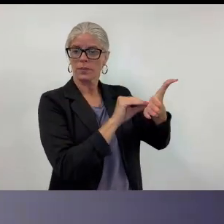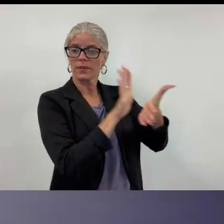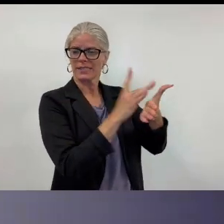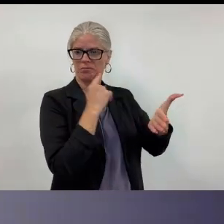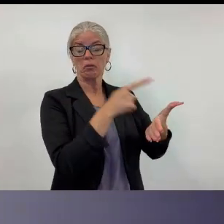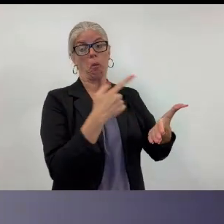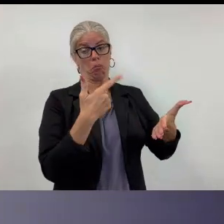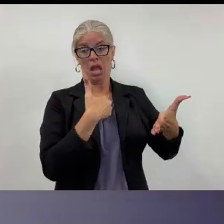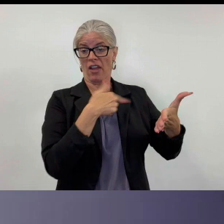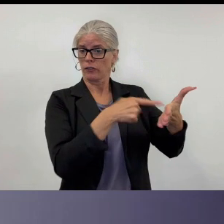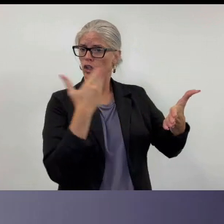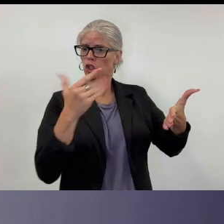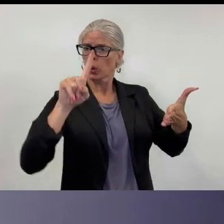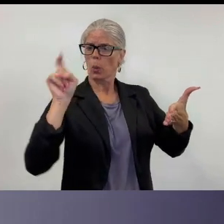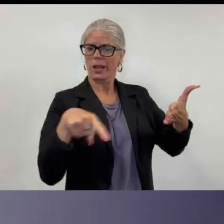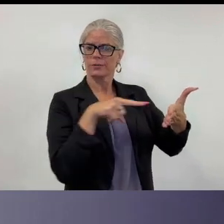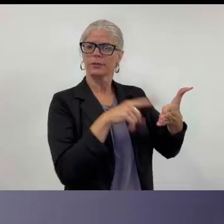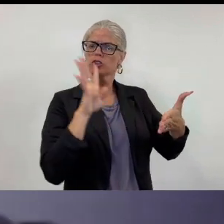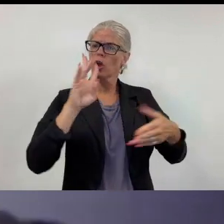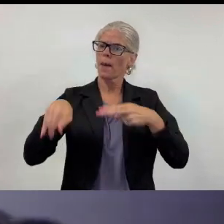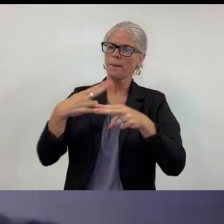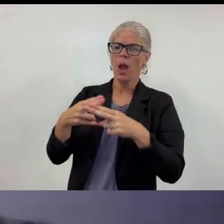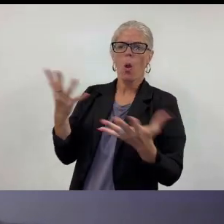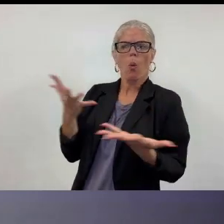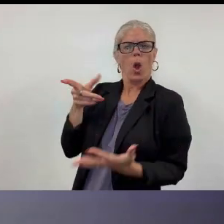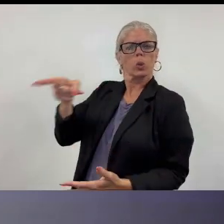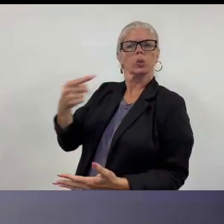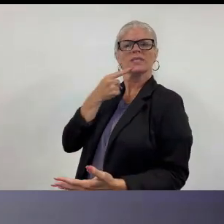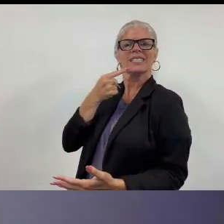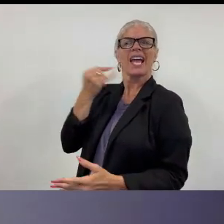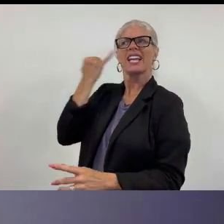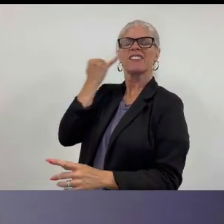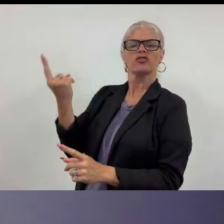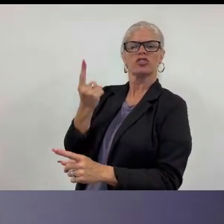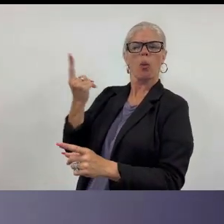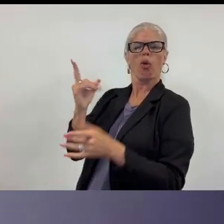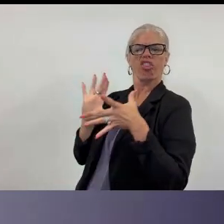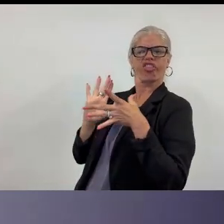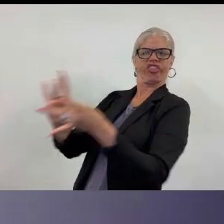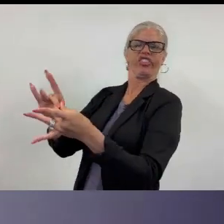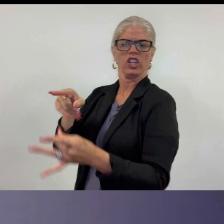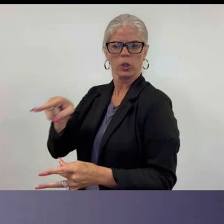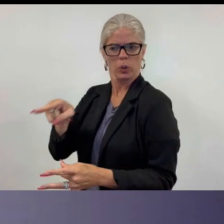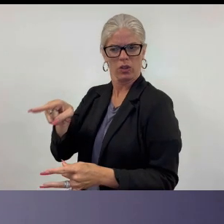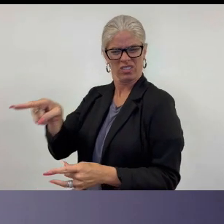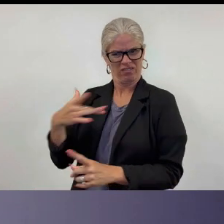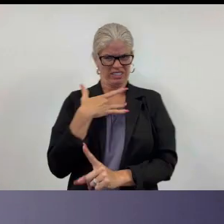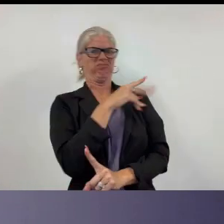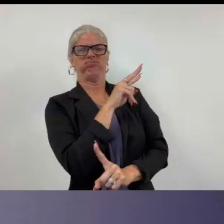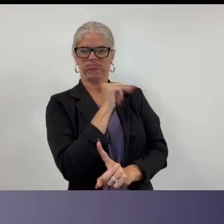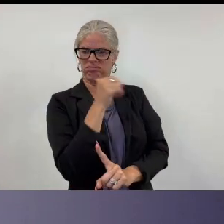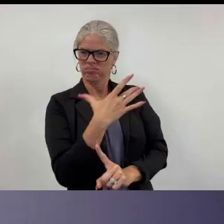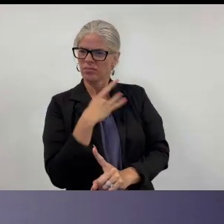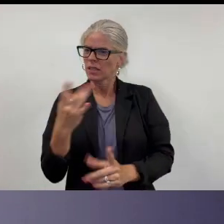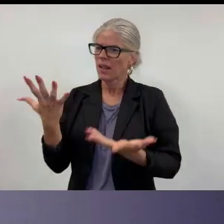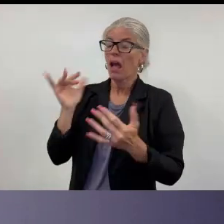Travel is something that we could go on for this. We could probably do a whole day thing on this. Travel would be just fabulous. But thinking